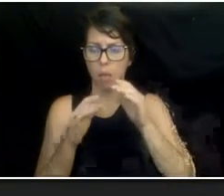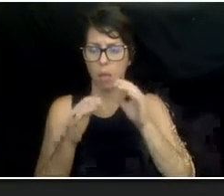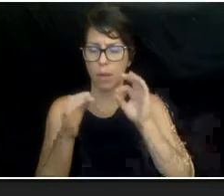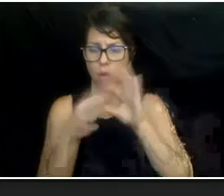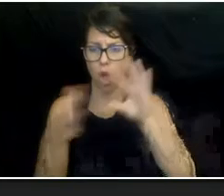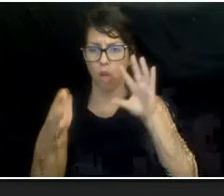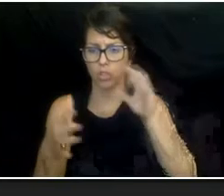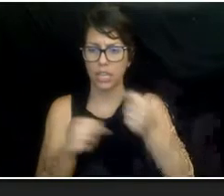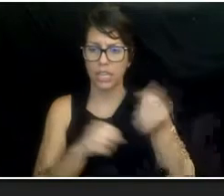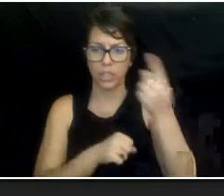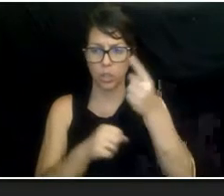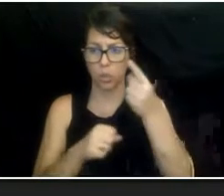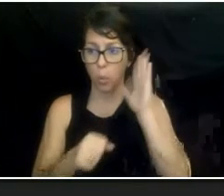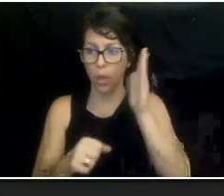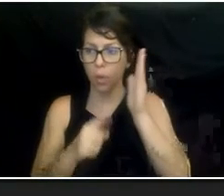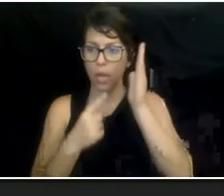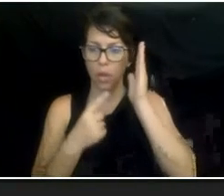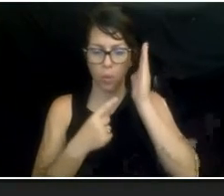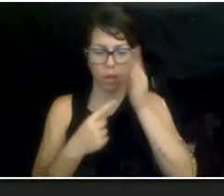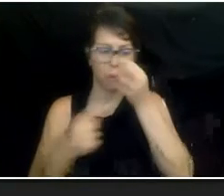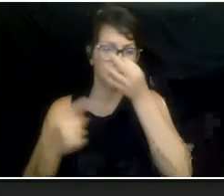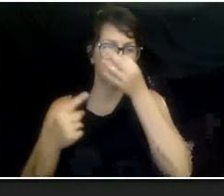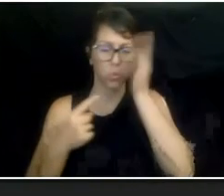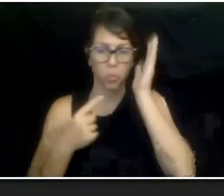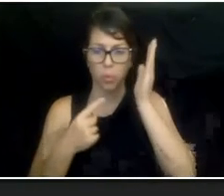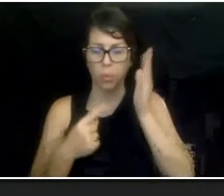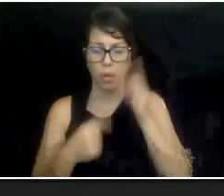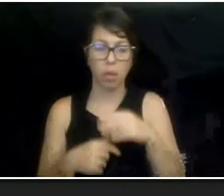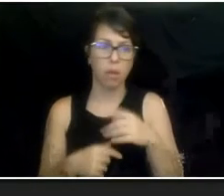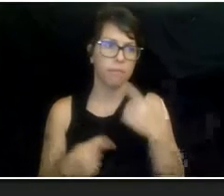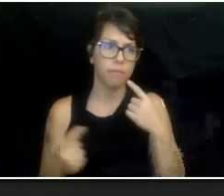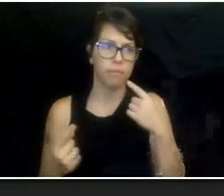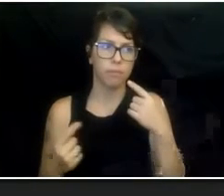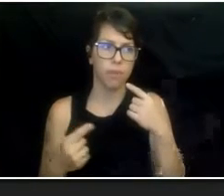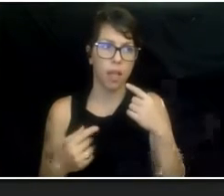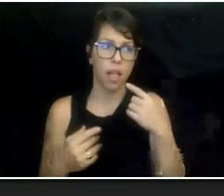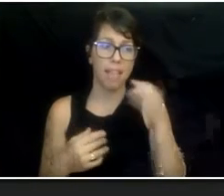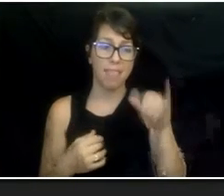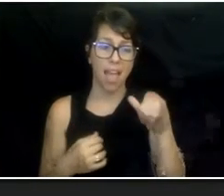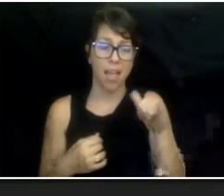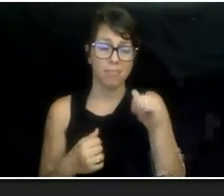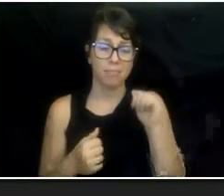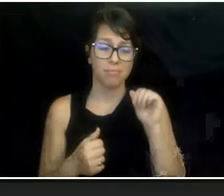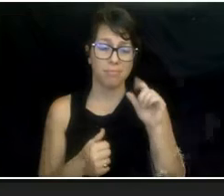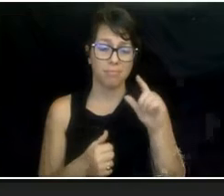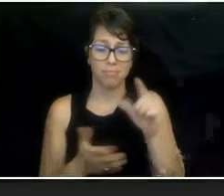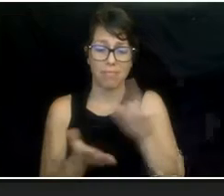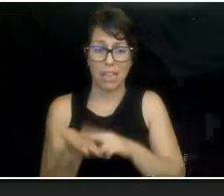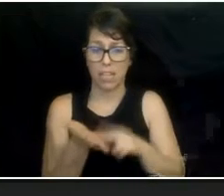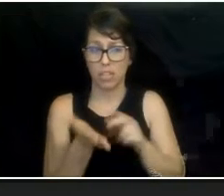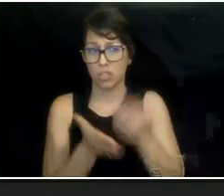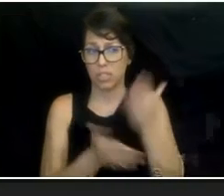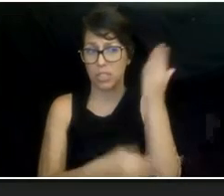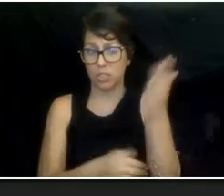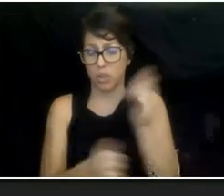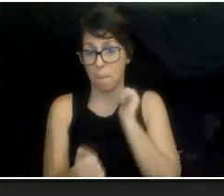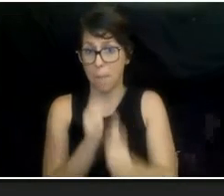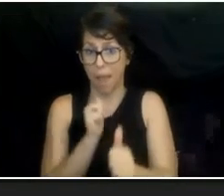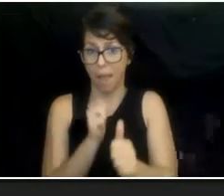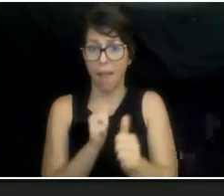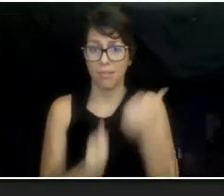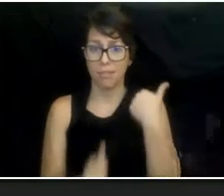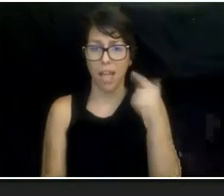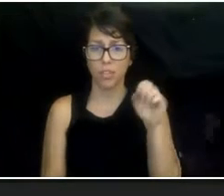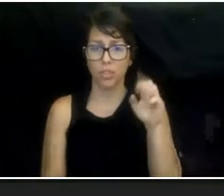continuously uh make sure that um this is pushed through as quickly as possible I wanted to ask and and I